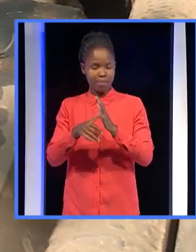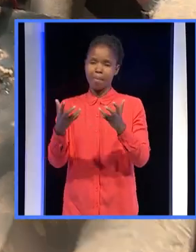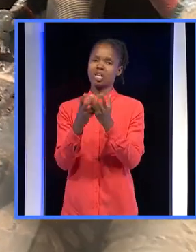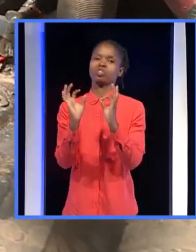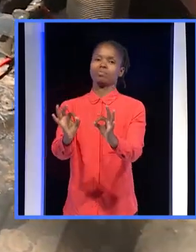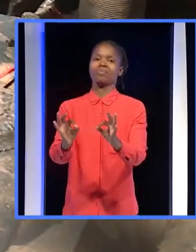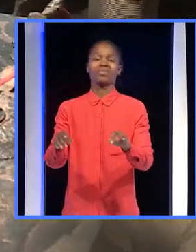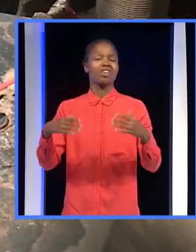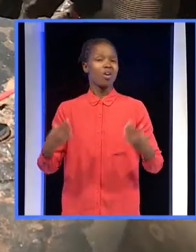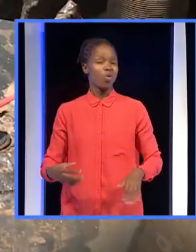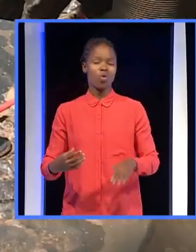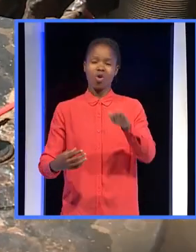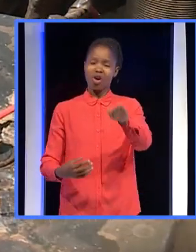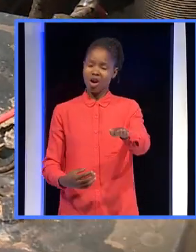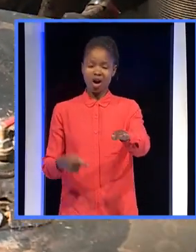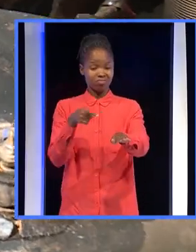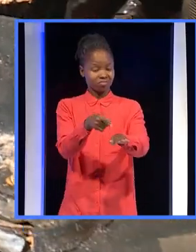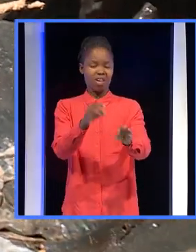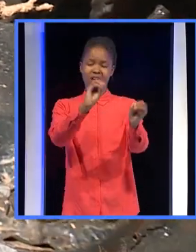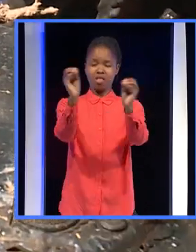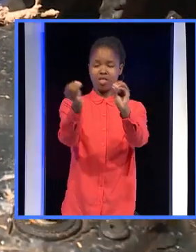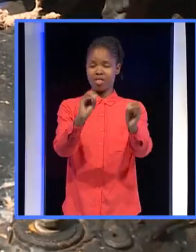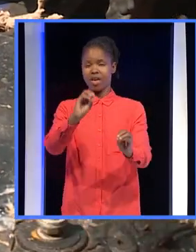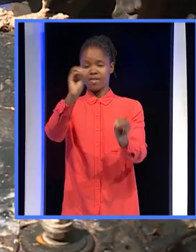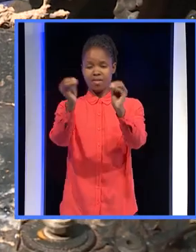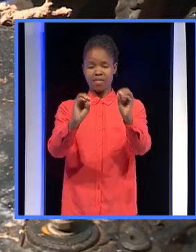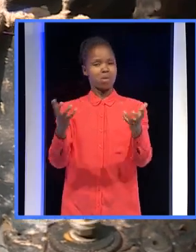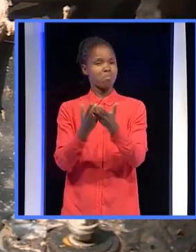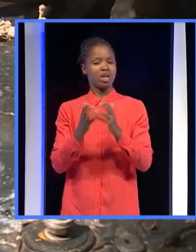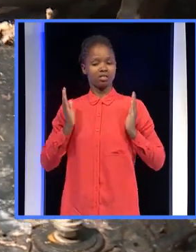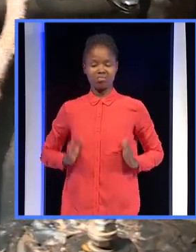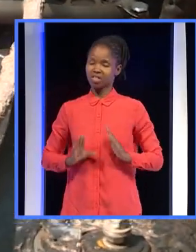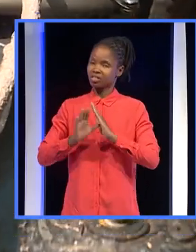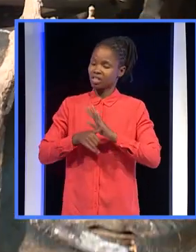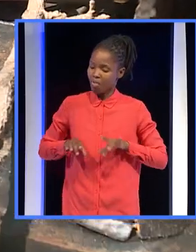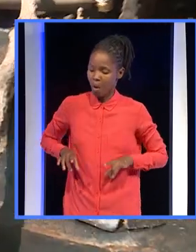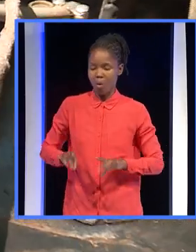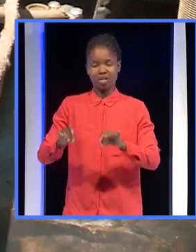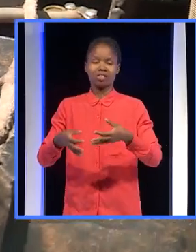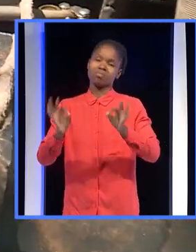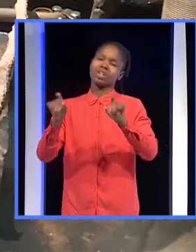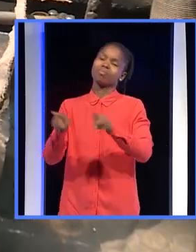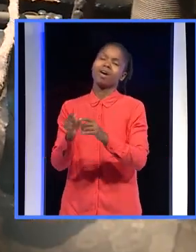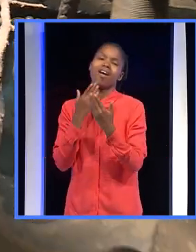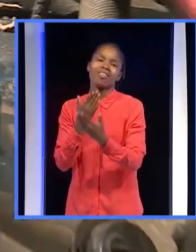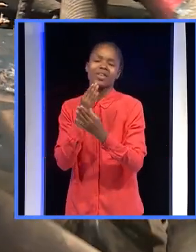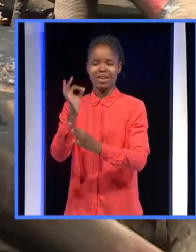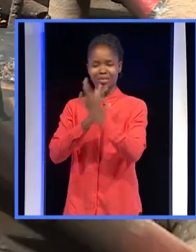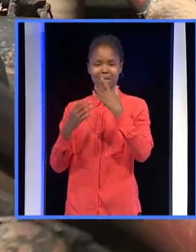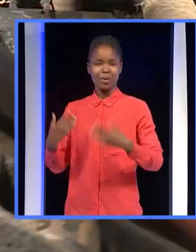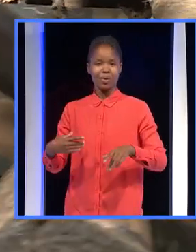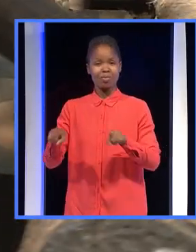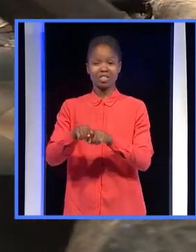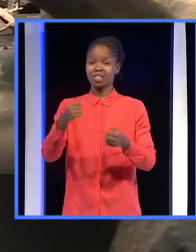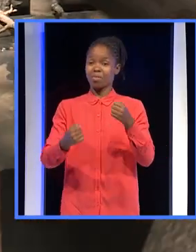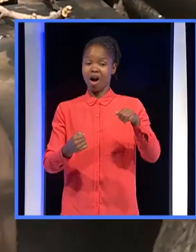fully adapted car for Bernie. Guys, I can safely say Bernie is a superhero and you're driving your Super Mego. Thank you very much. This is the kit and